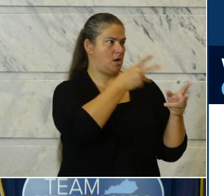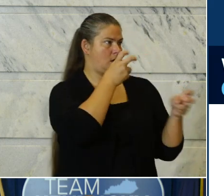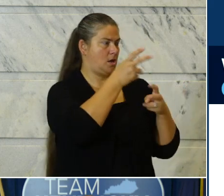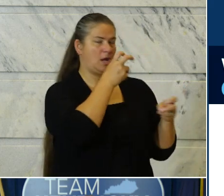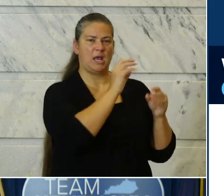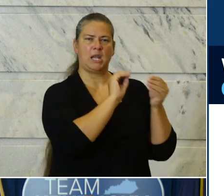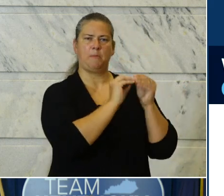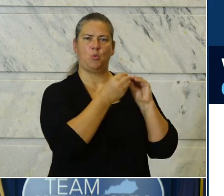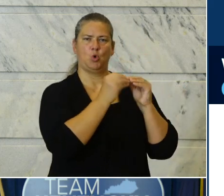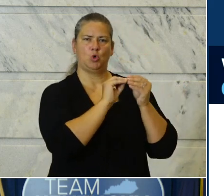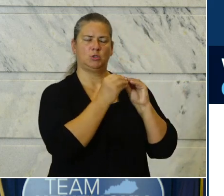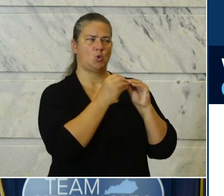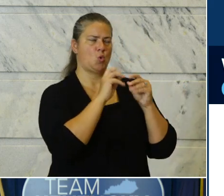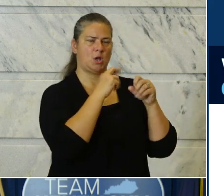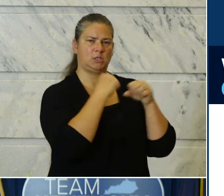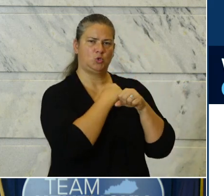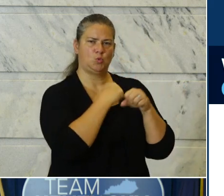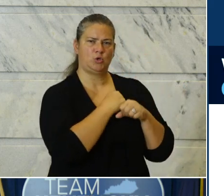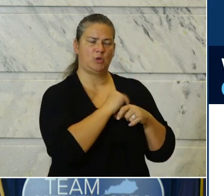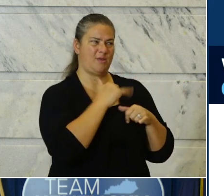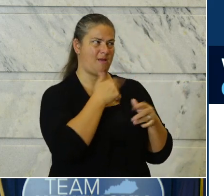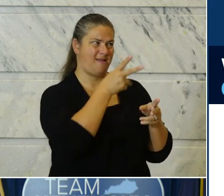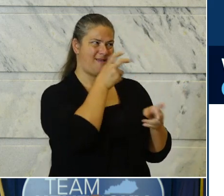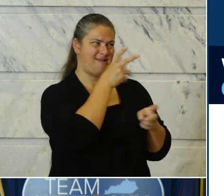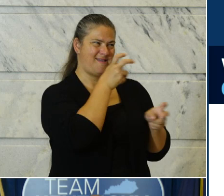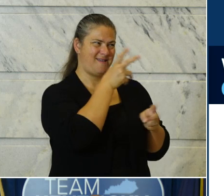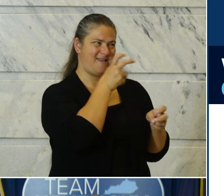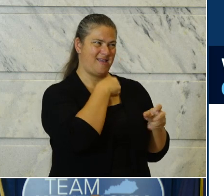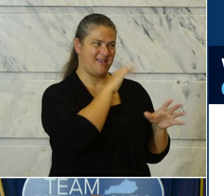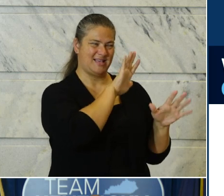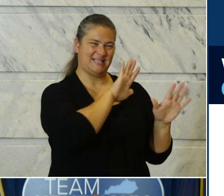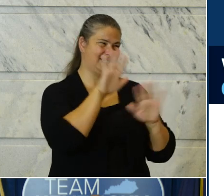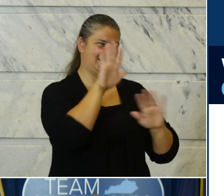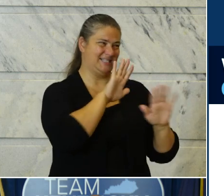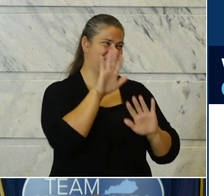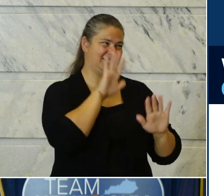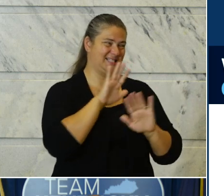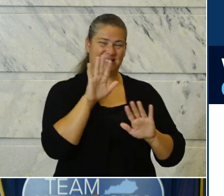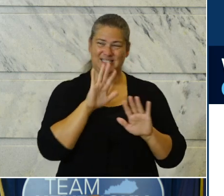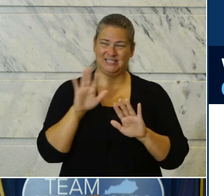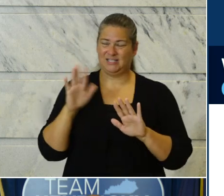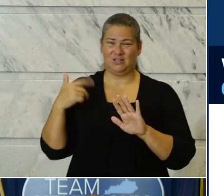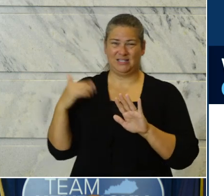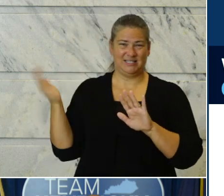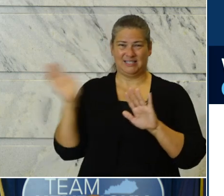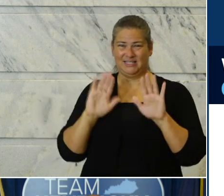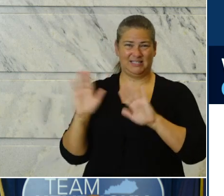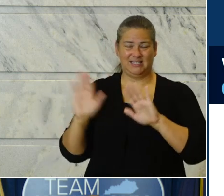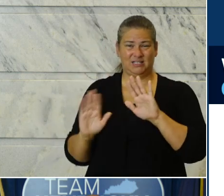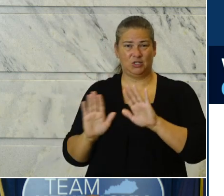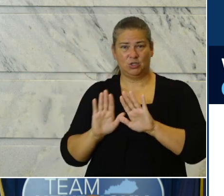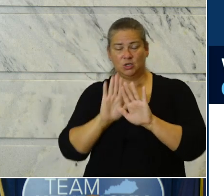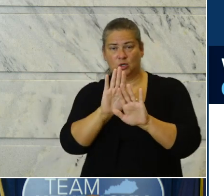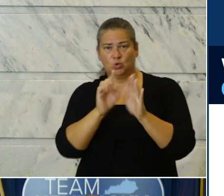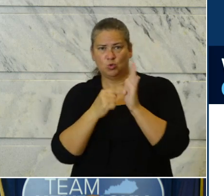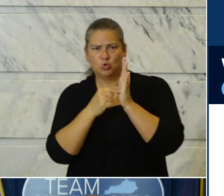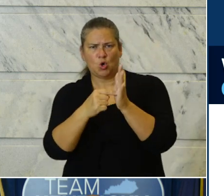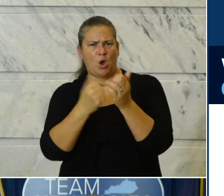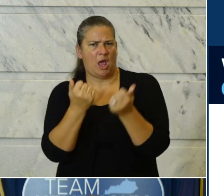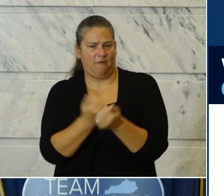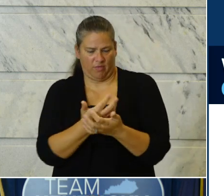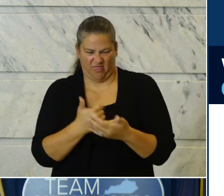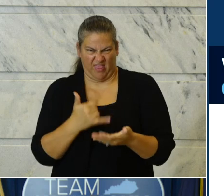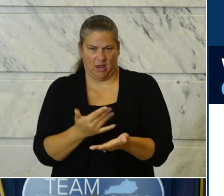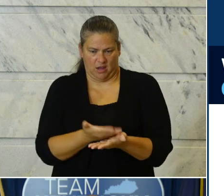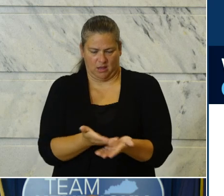trying to help you see the things we are using in a multidimensional process to try to make complicated decisions in